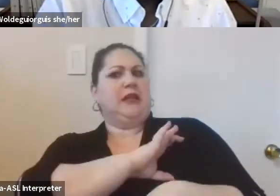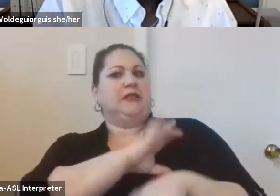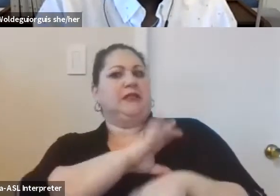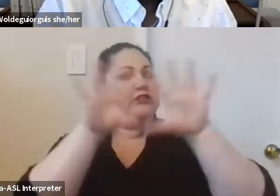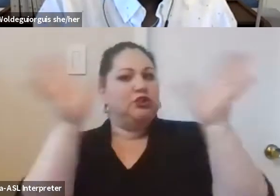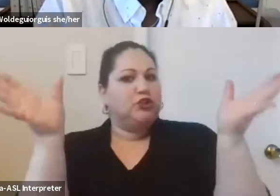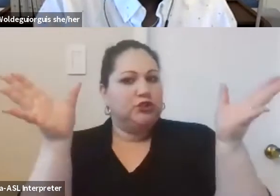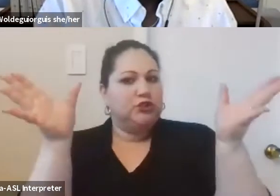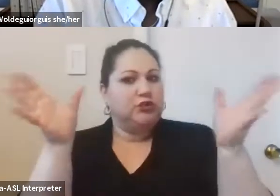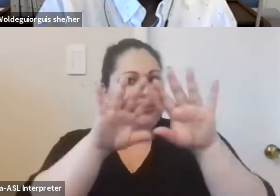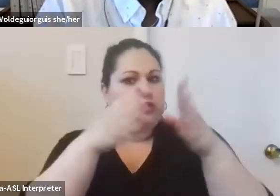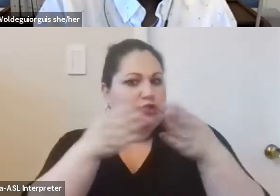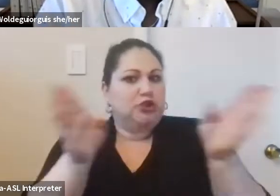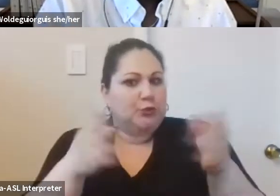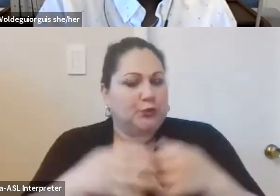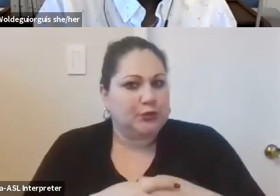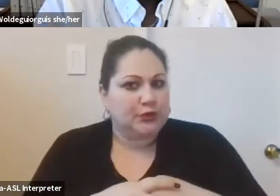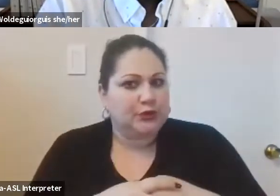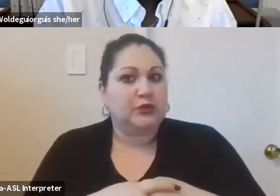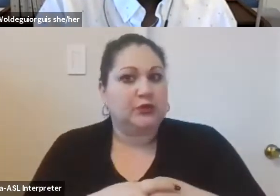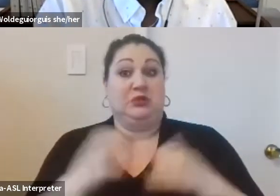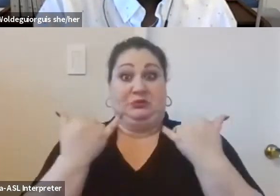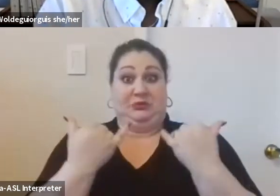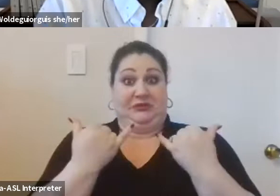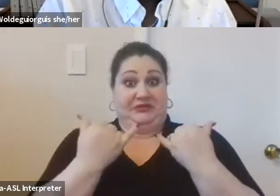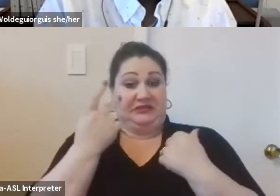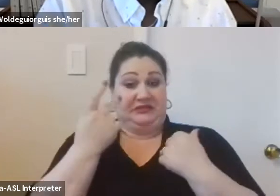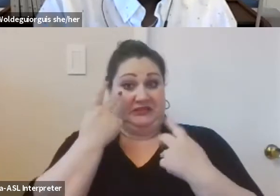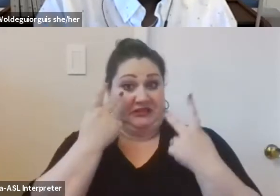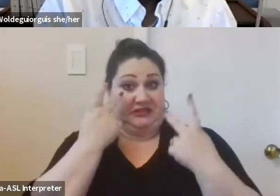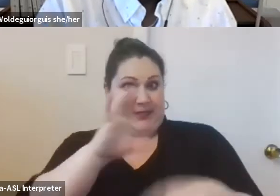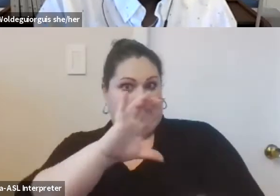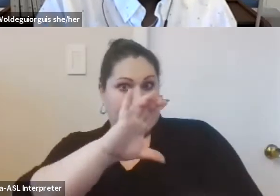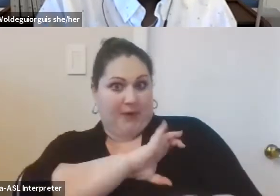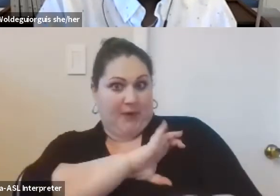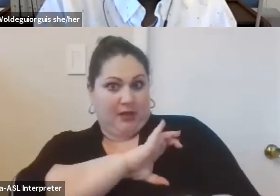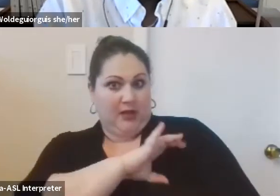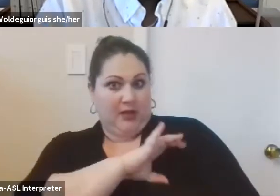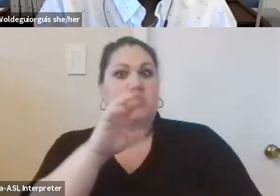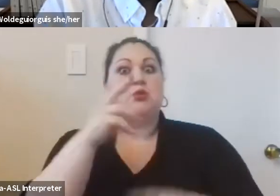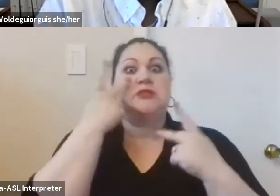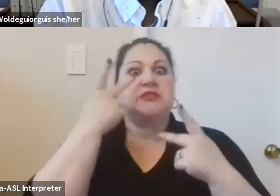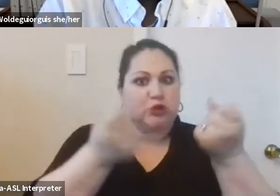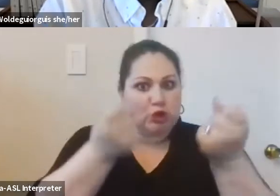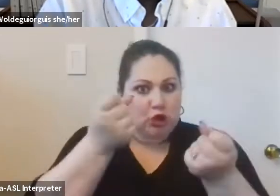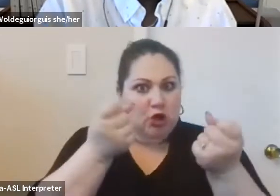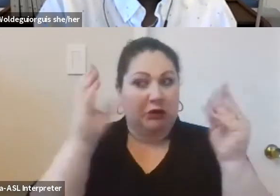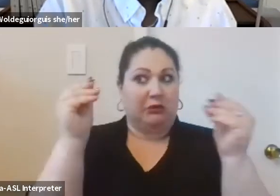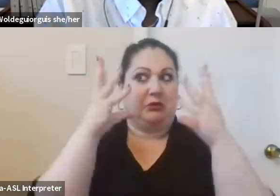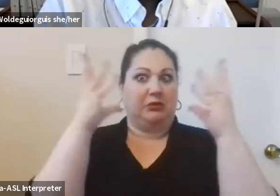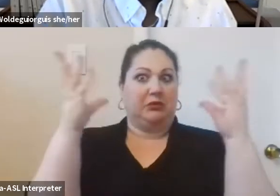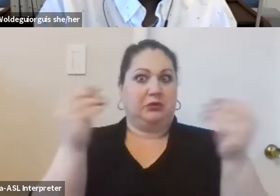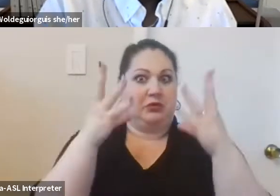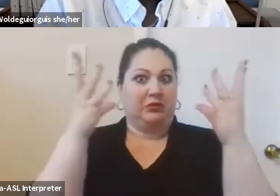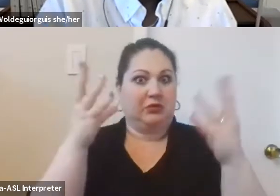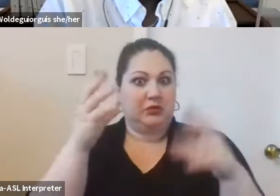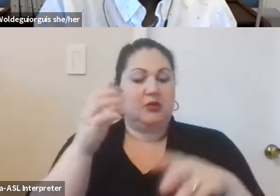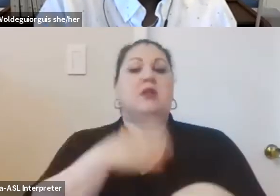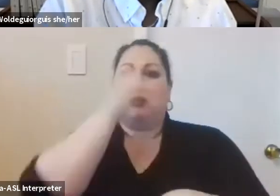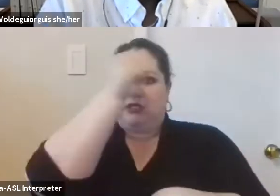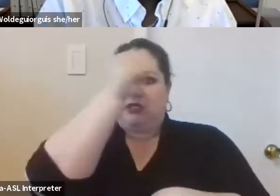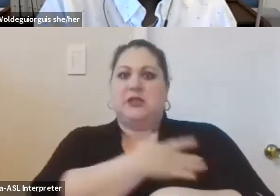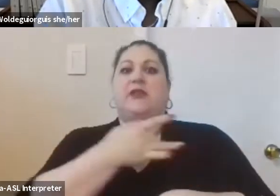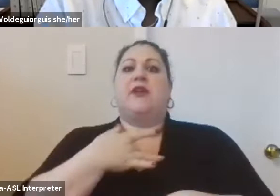So every time that he saw police or see the car, he was very fearful. He was